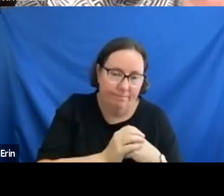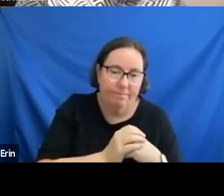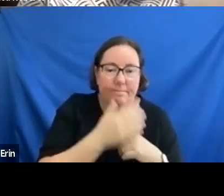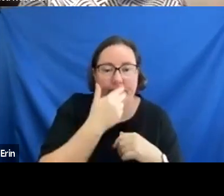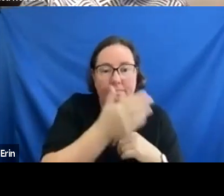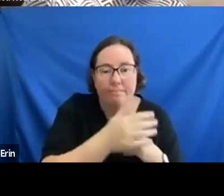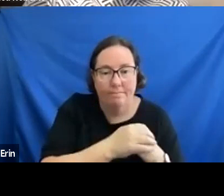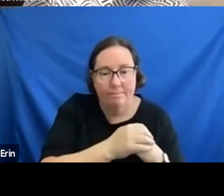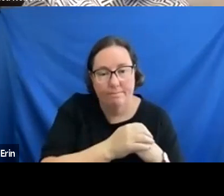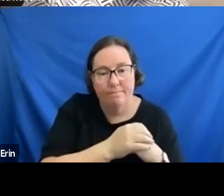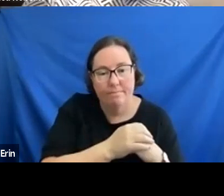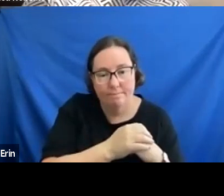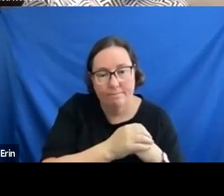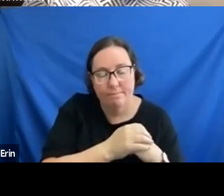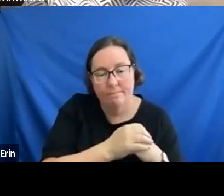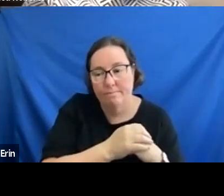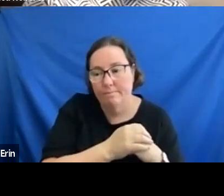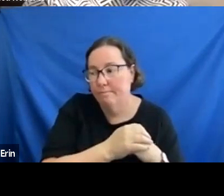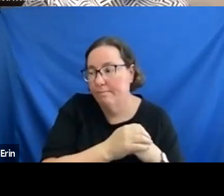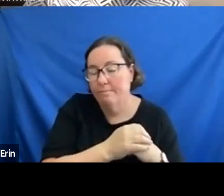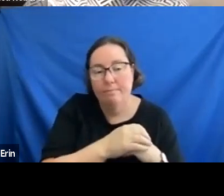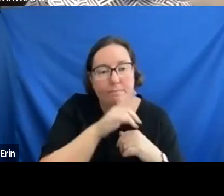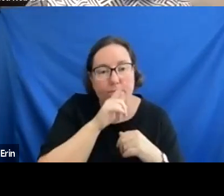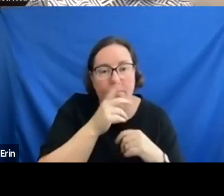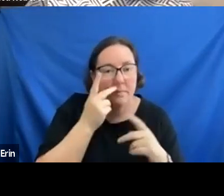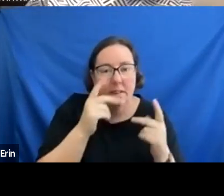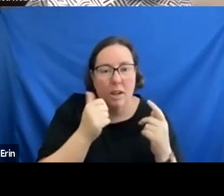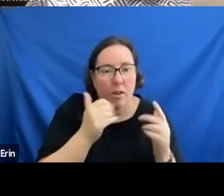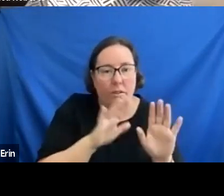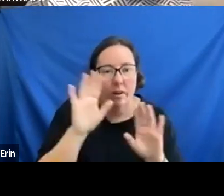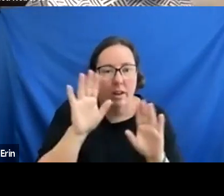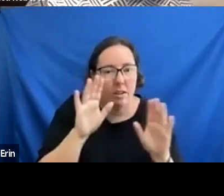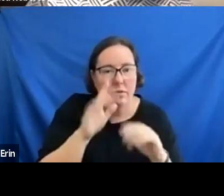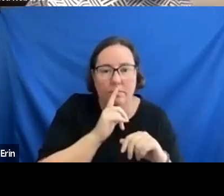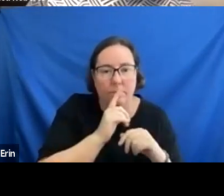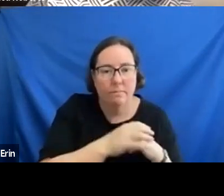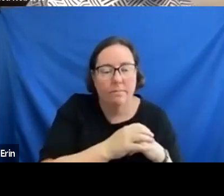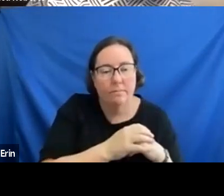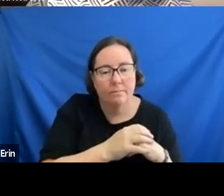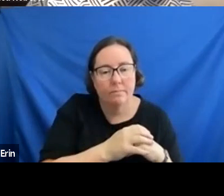Thank you. Thank you. I don't see any other hands raised at this time.